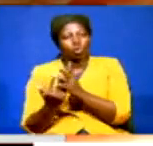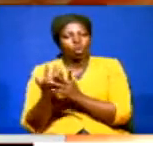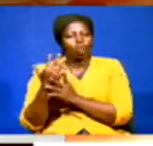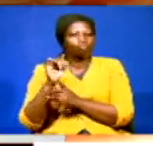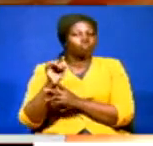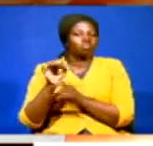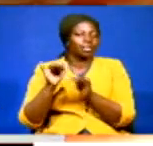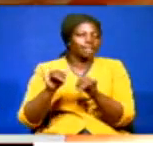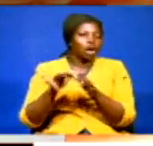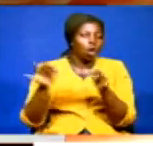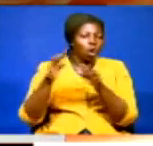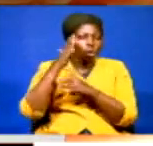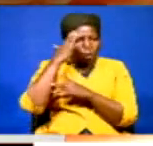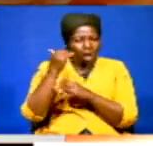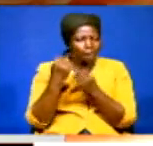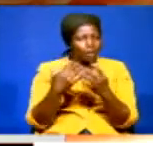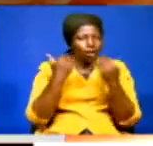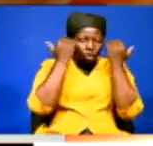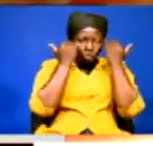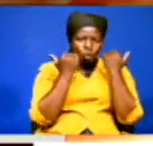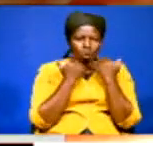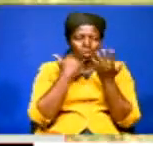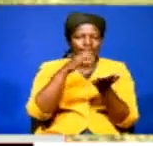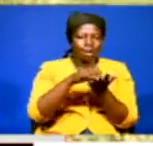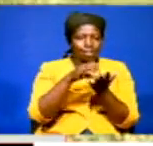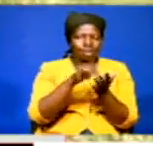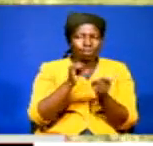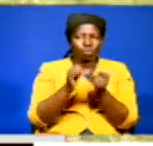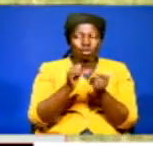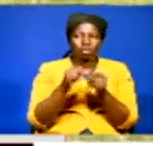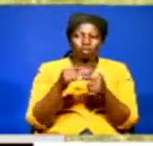and claims of displacement due to flooding.